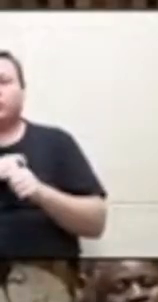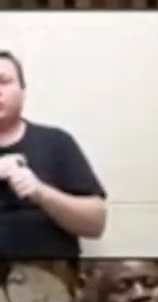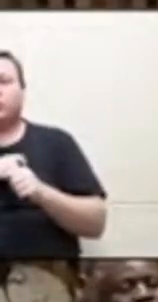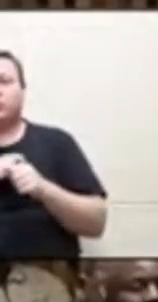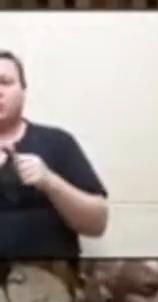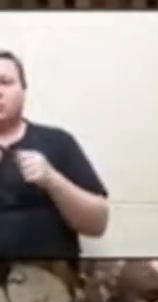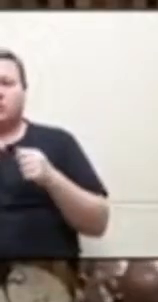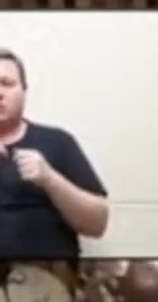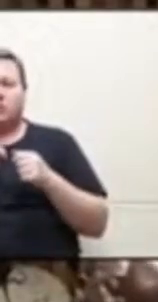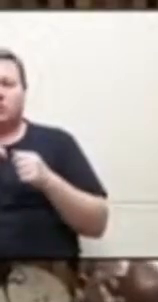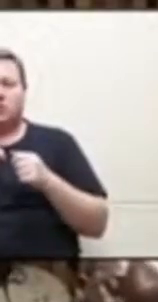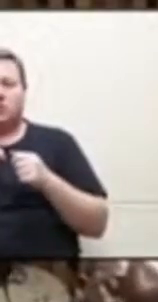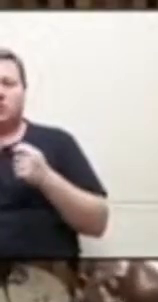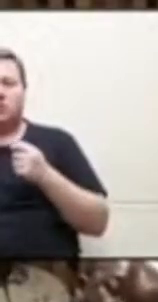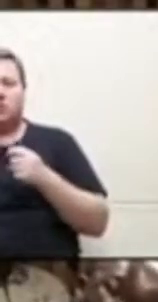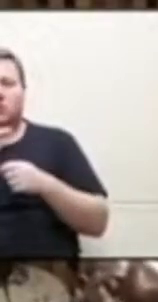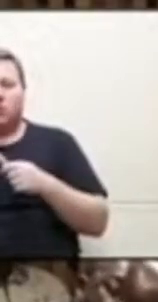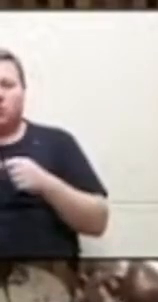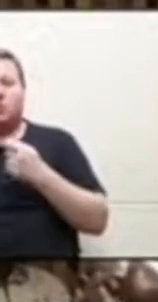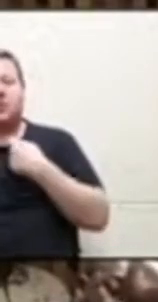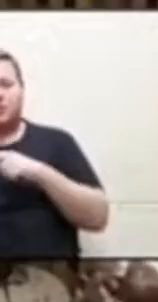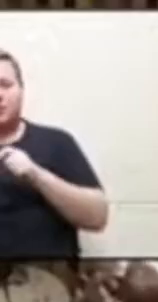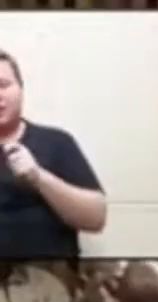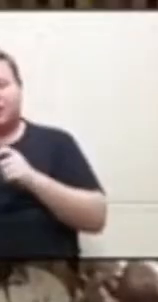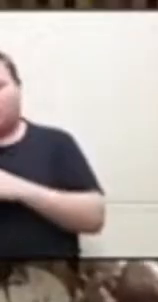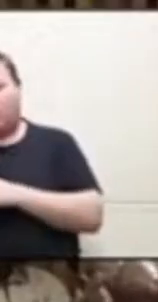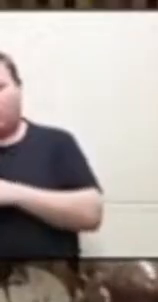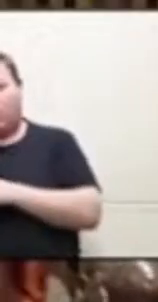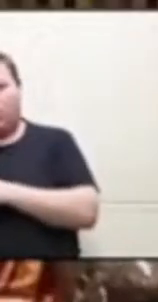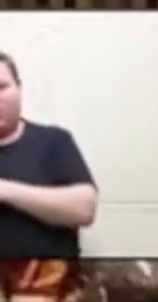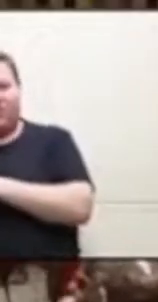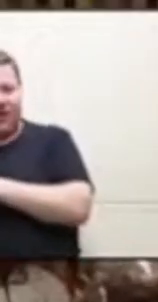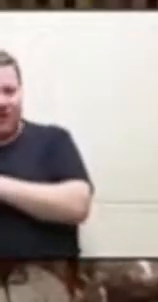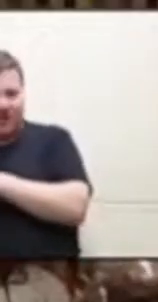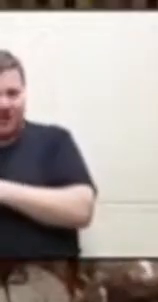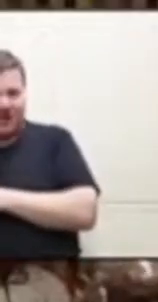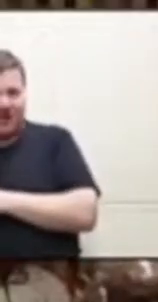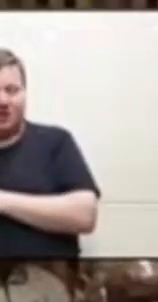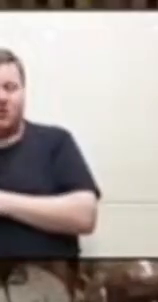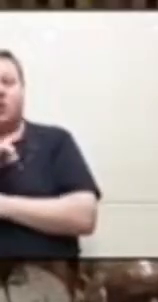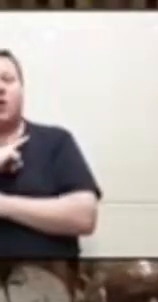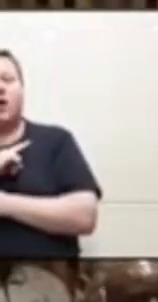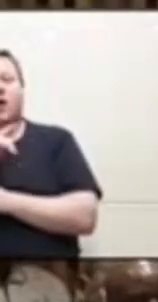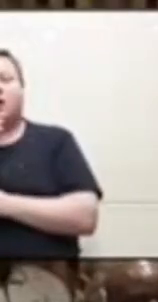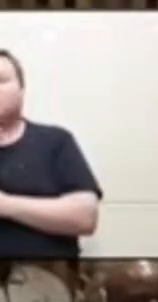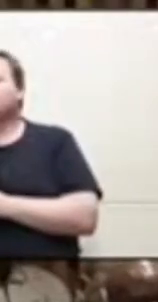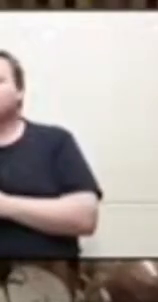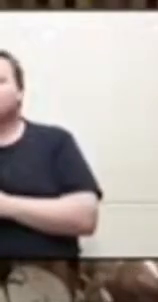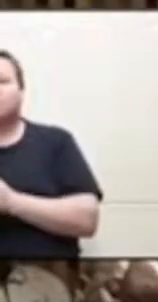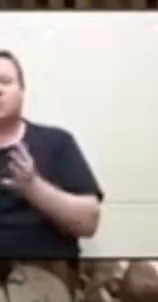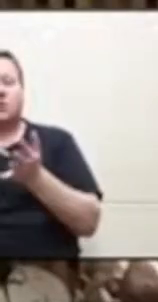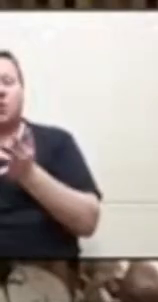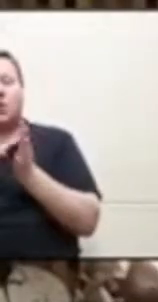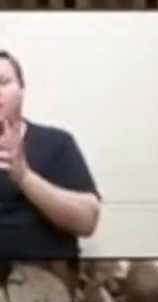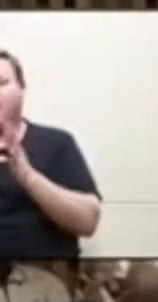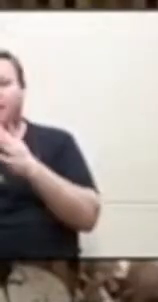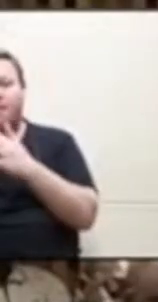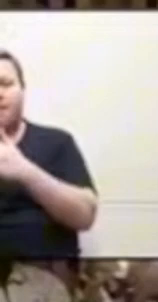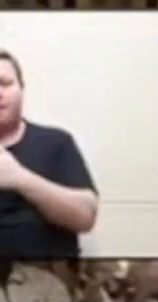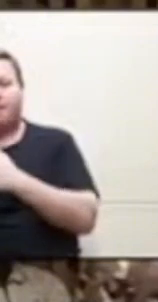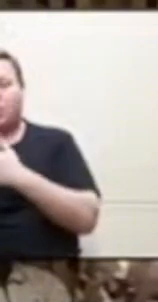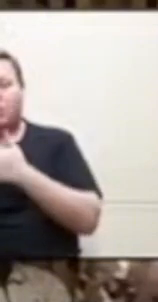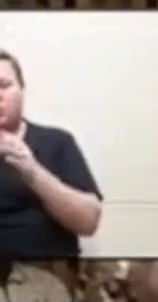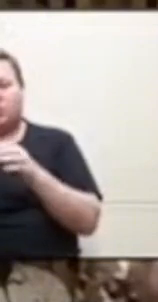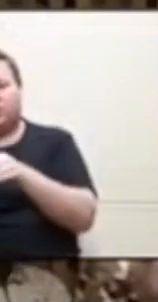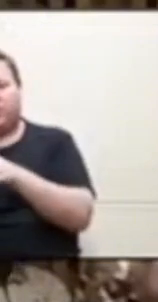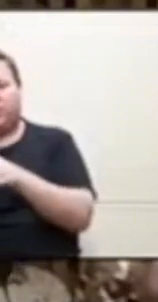spend the 105 is because of an unplanned project, which was